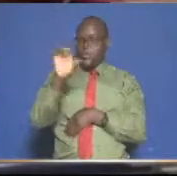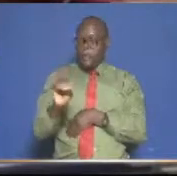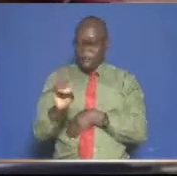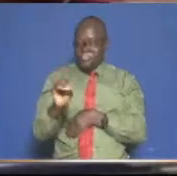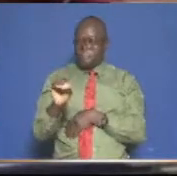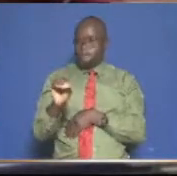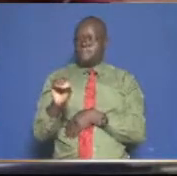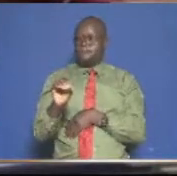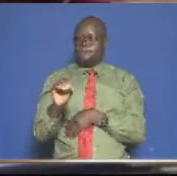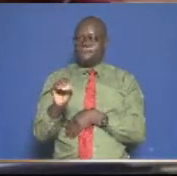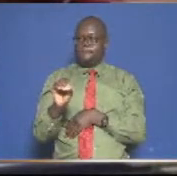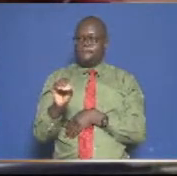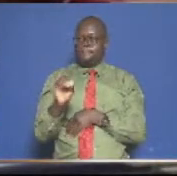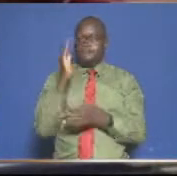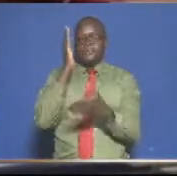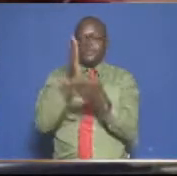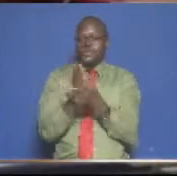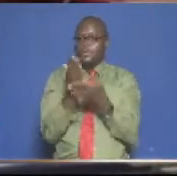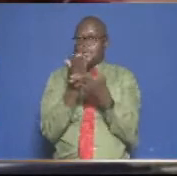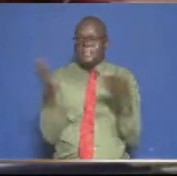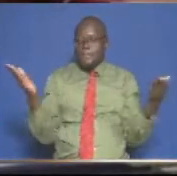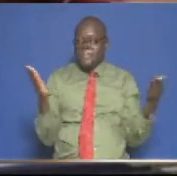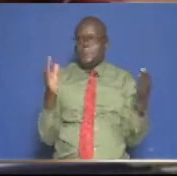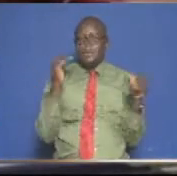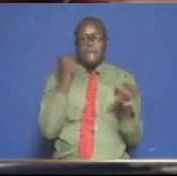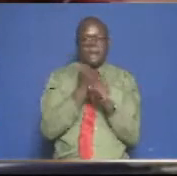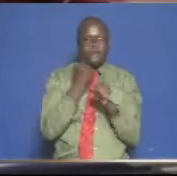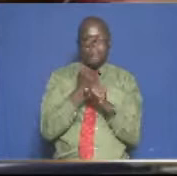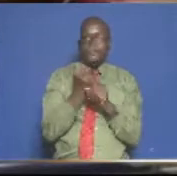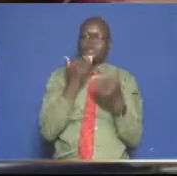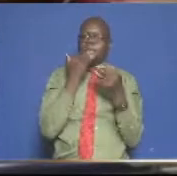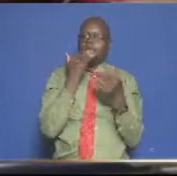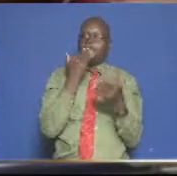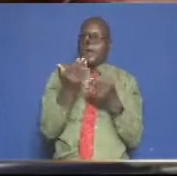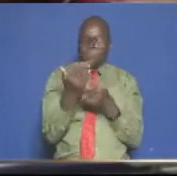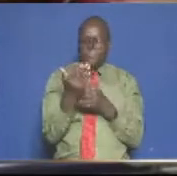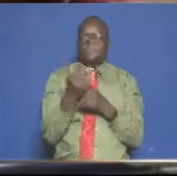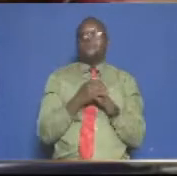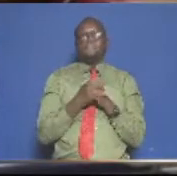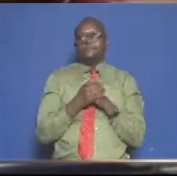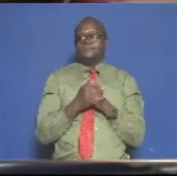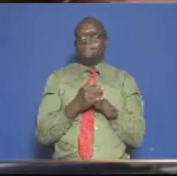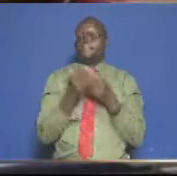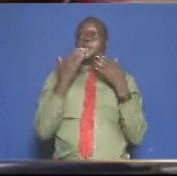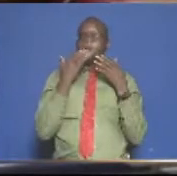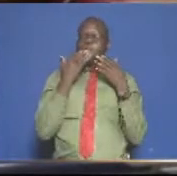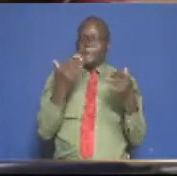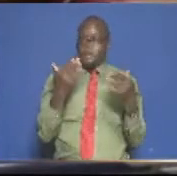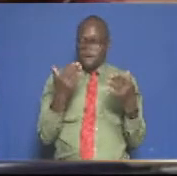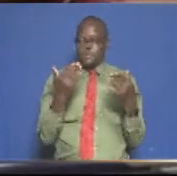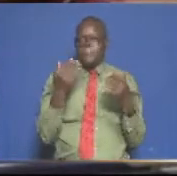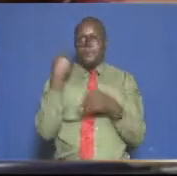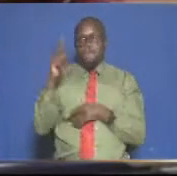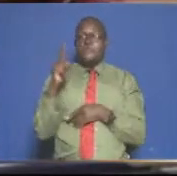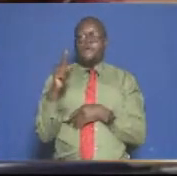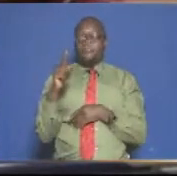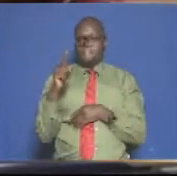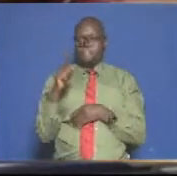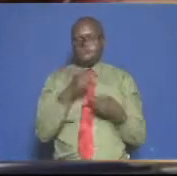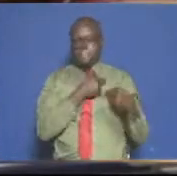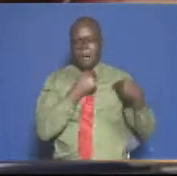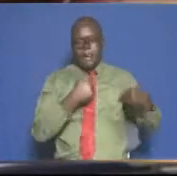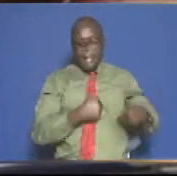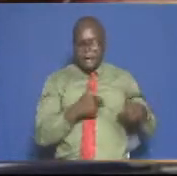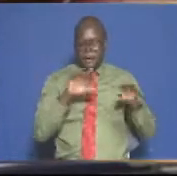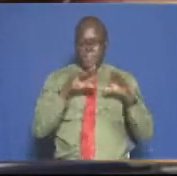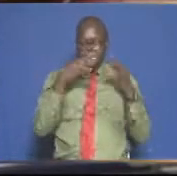say. Really, if there was anything I could do to say thank you, I really want to say thank you from the bottom of my heart, and to the